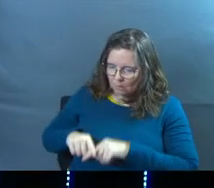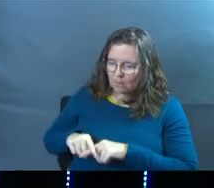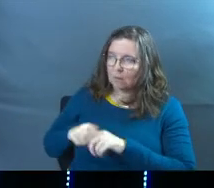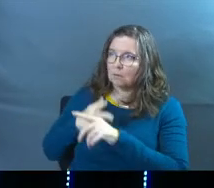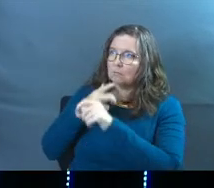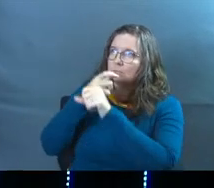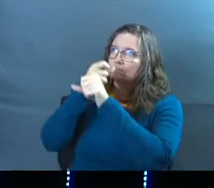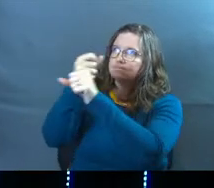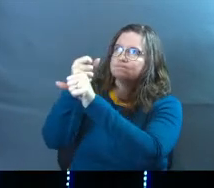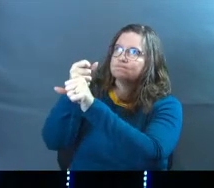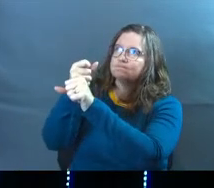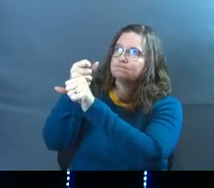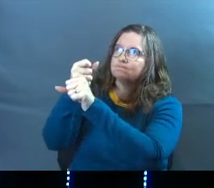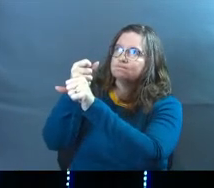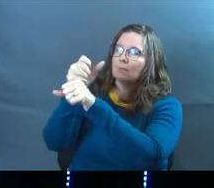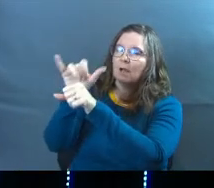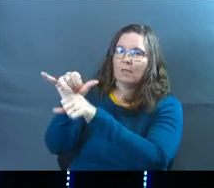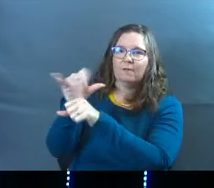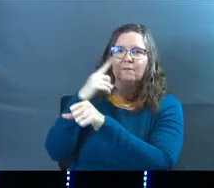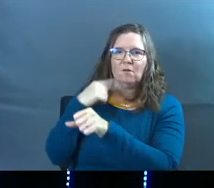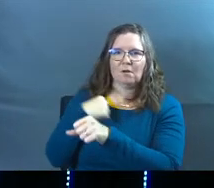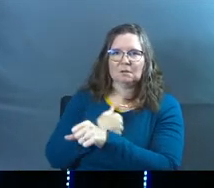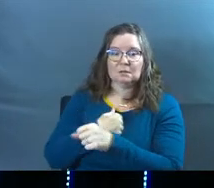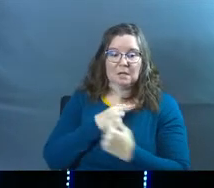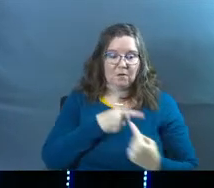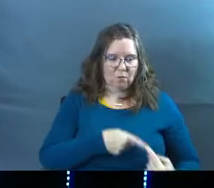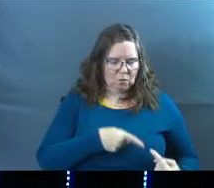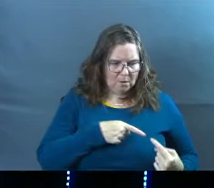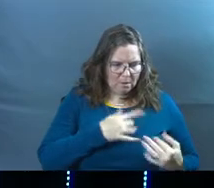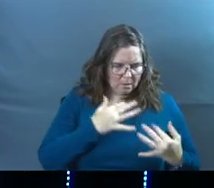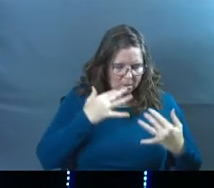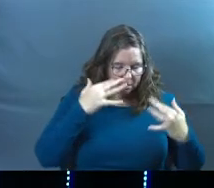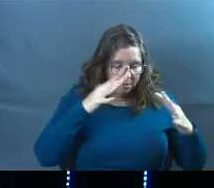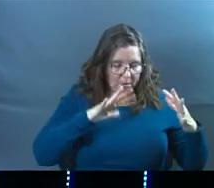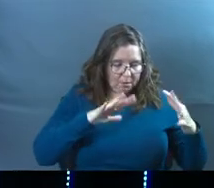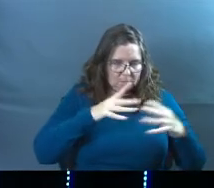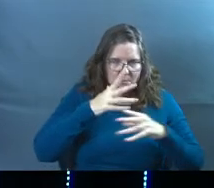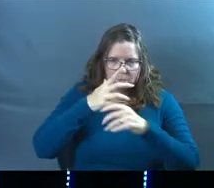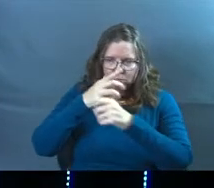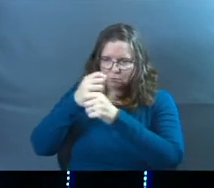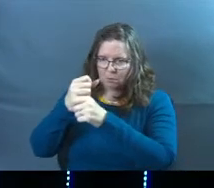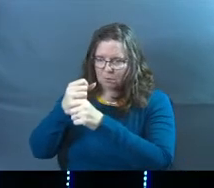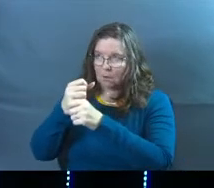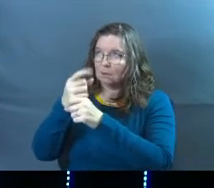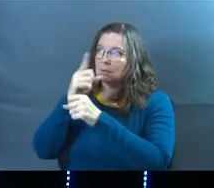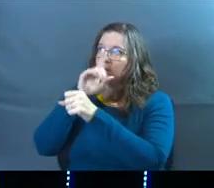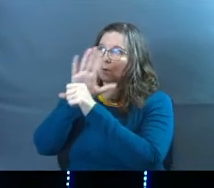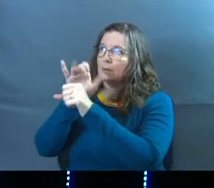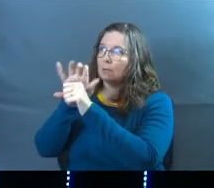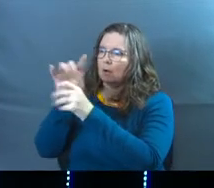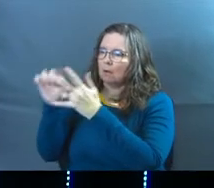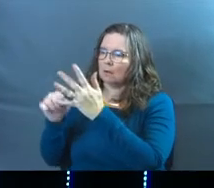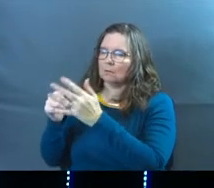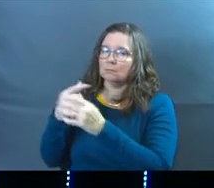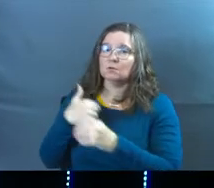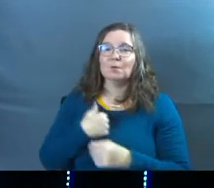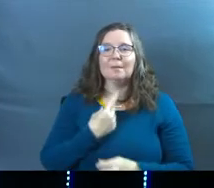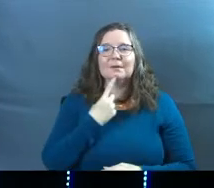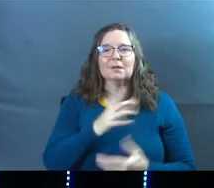us. It's the promises that we need to hold on to. And so I'm going to tell you a story about